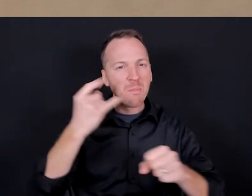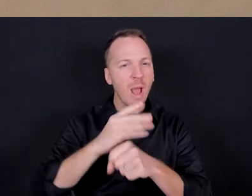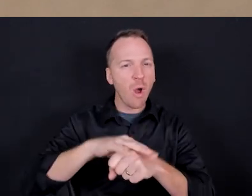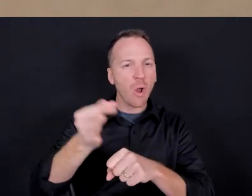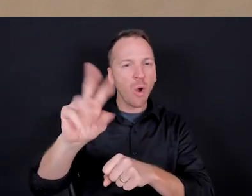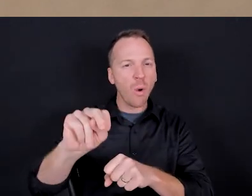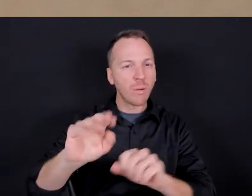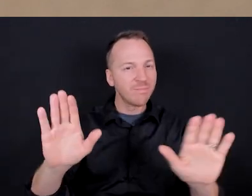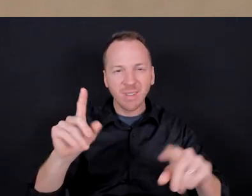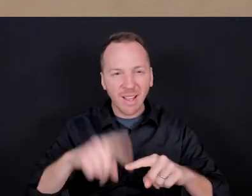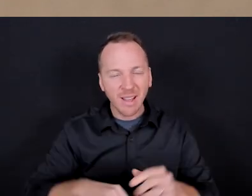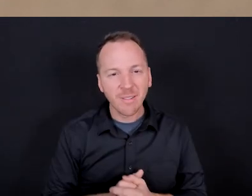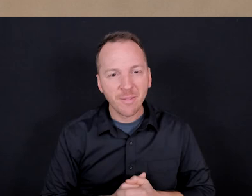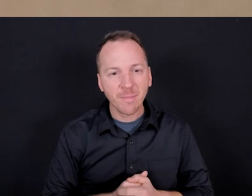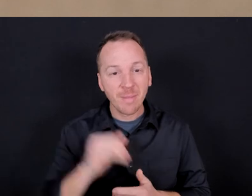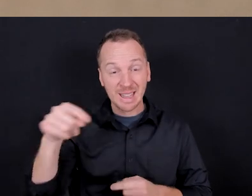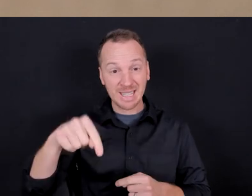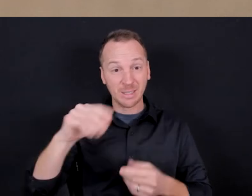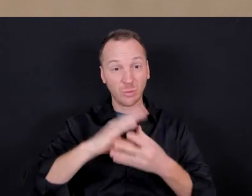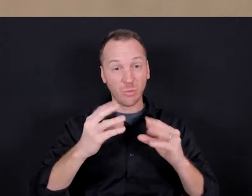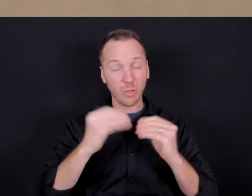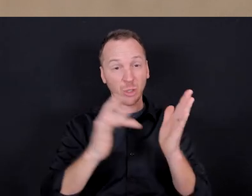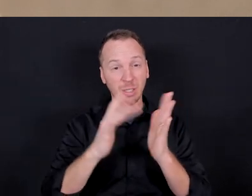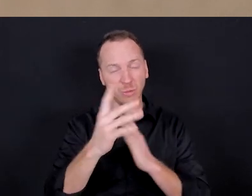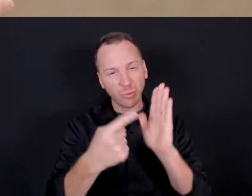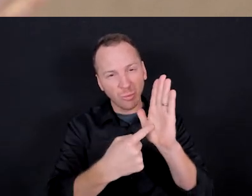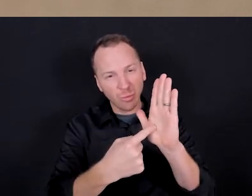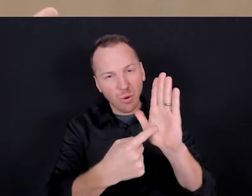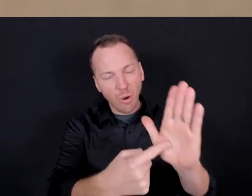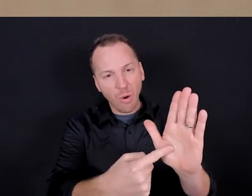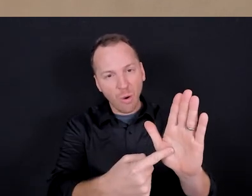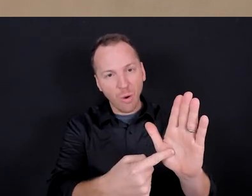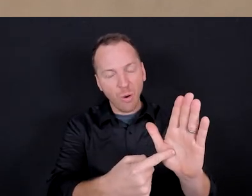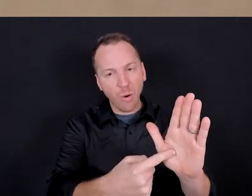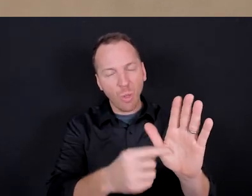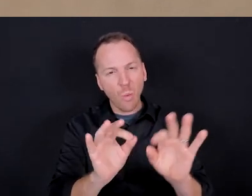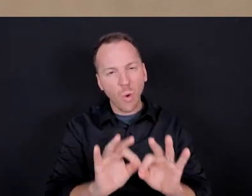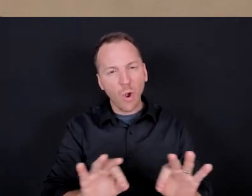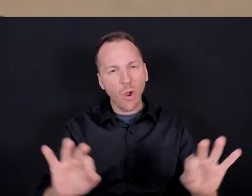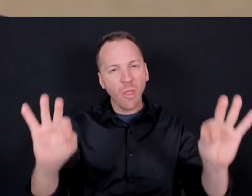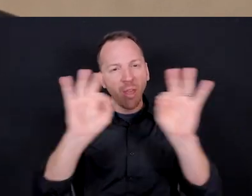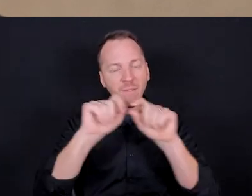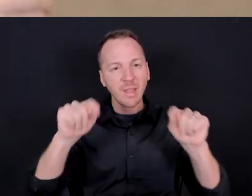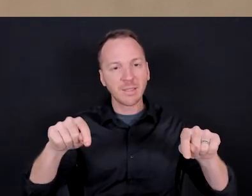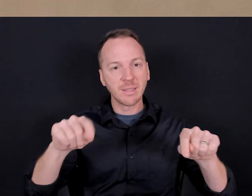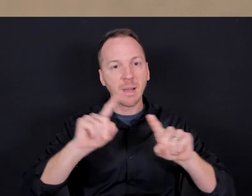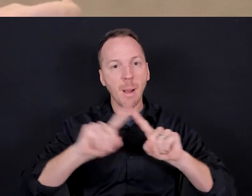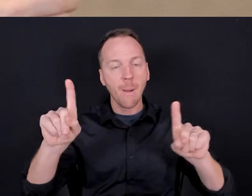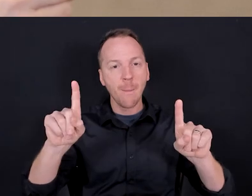In this parable, Jesus is revealing not only the great worth of this, But